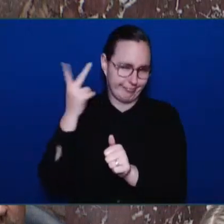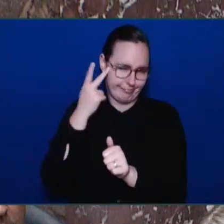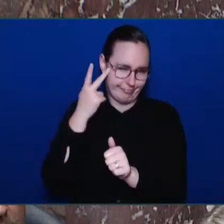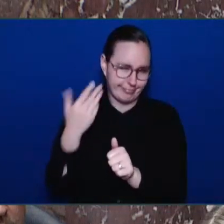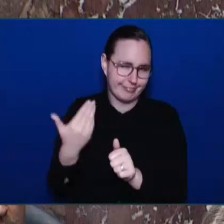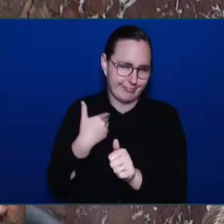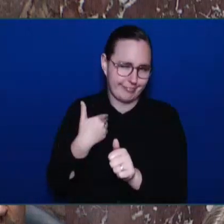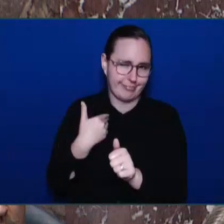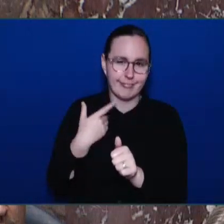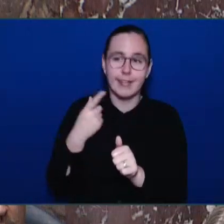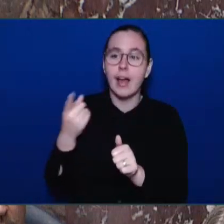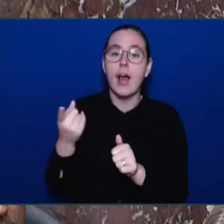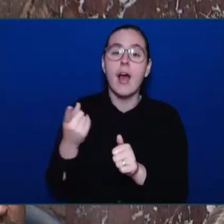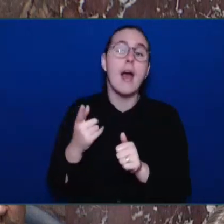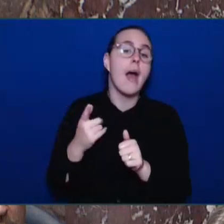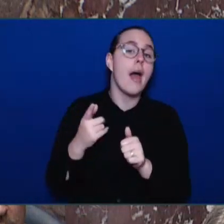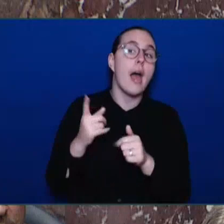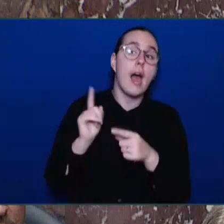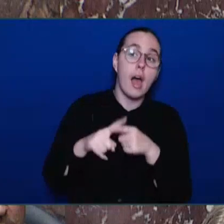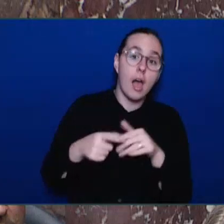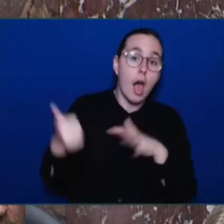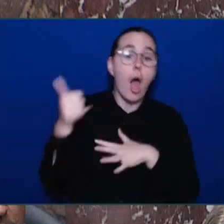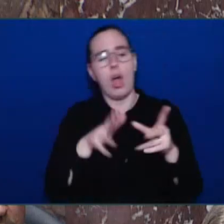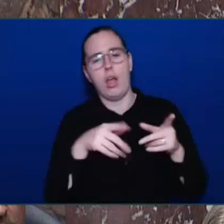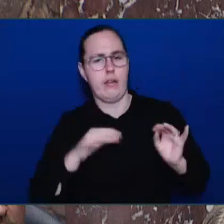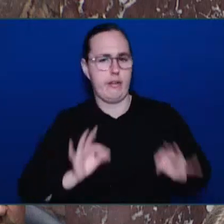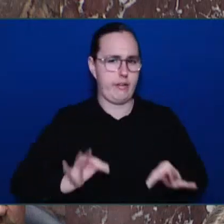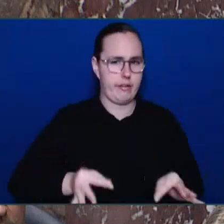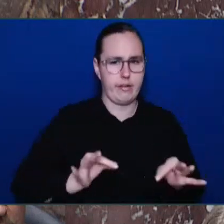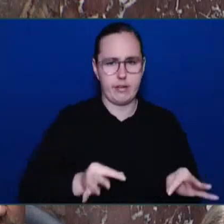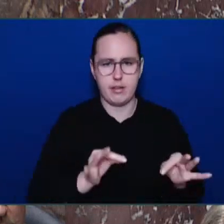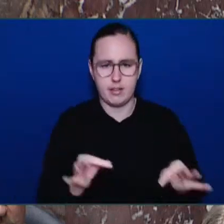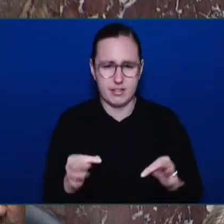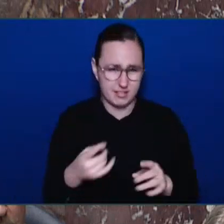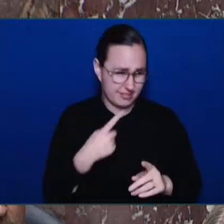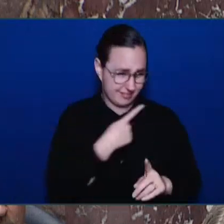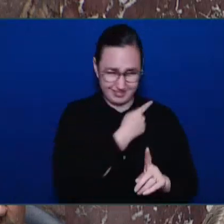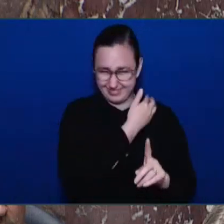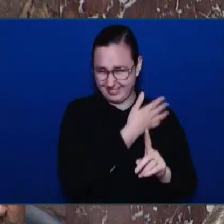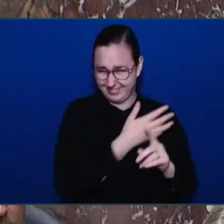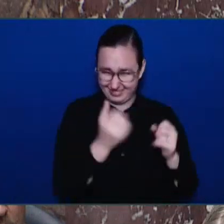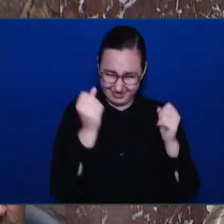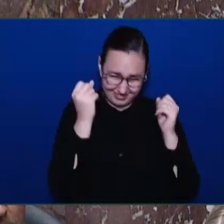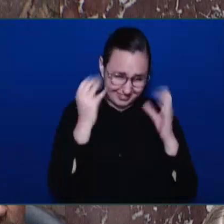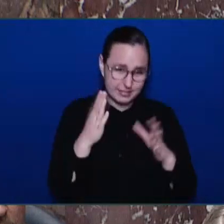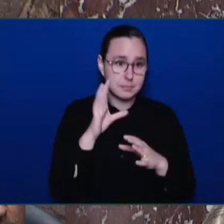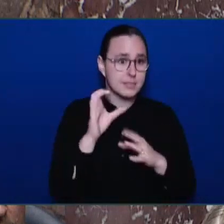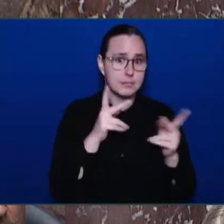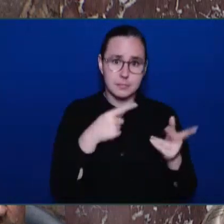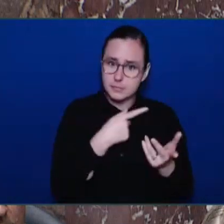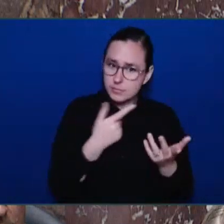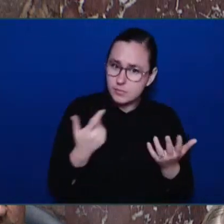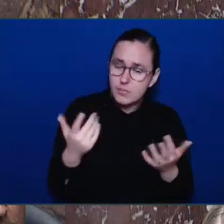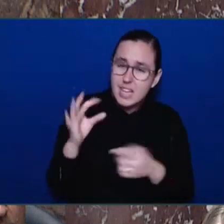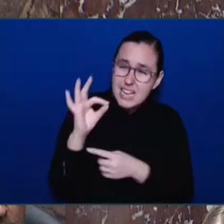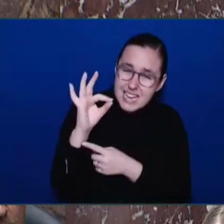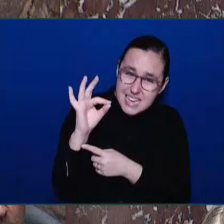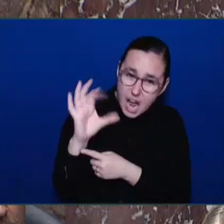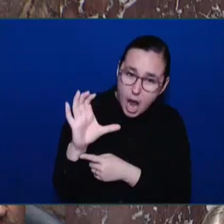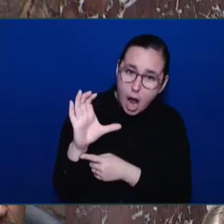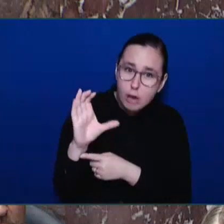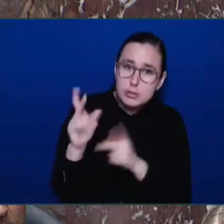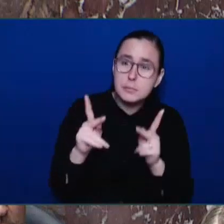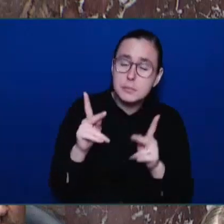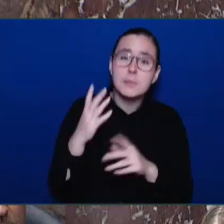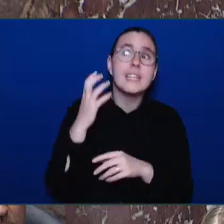Columbians became victims of violent random attacks in Vancouver alone. And yet today, the arsonist wants